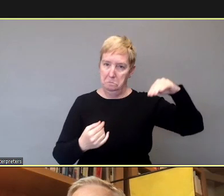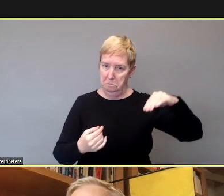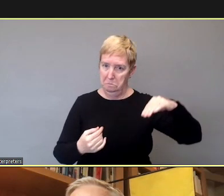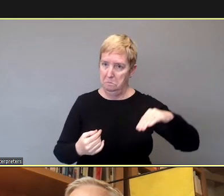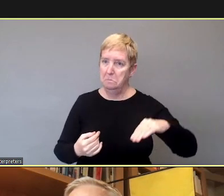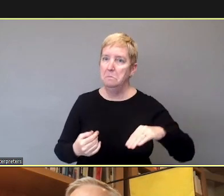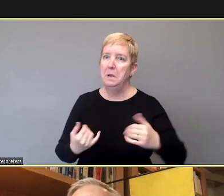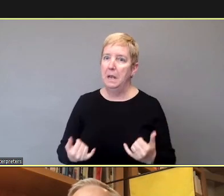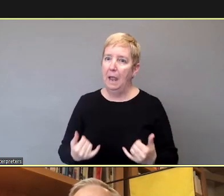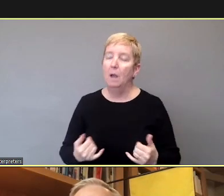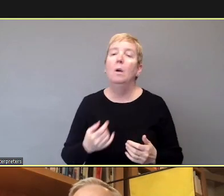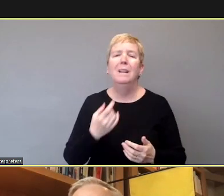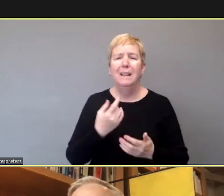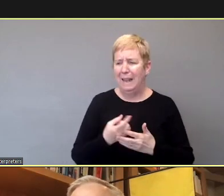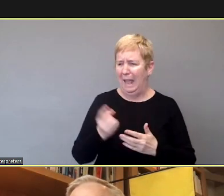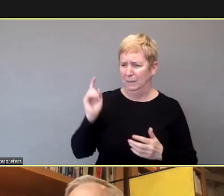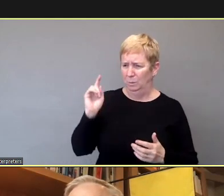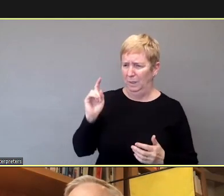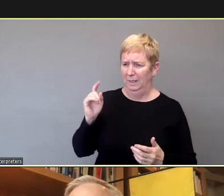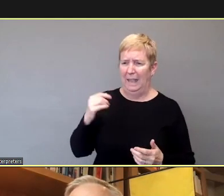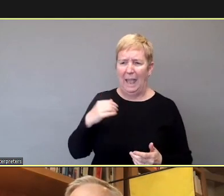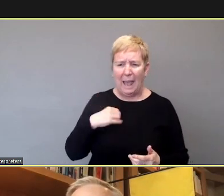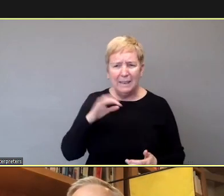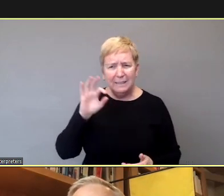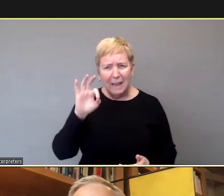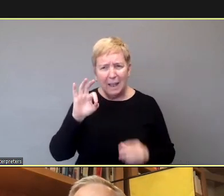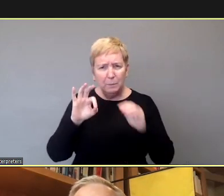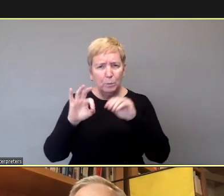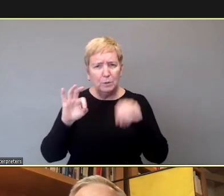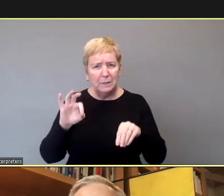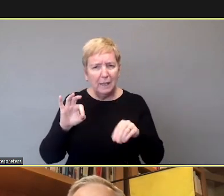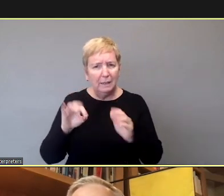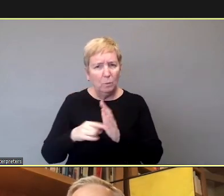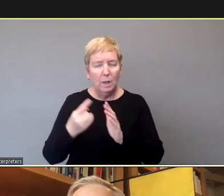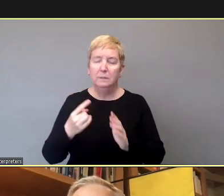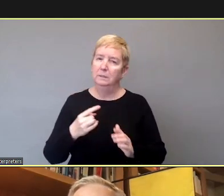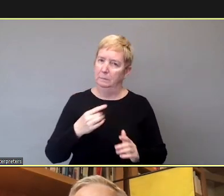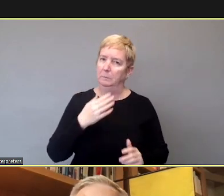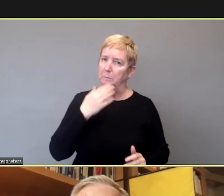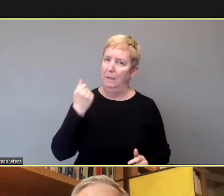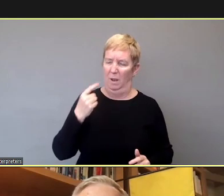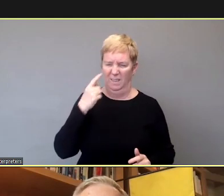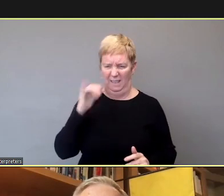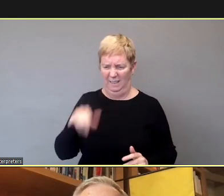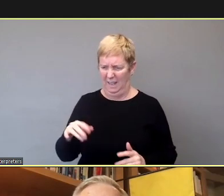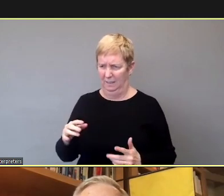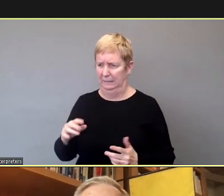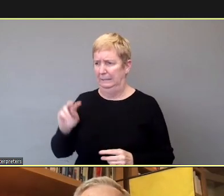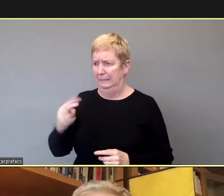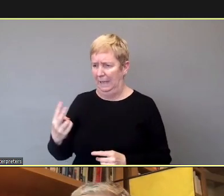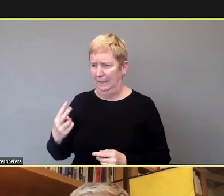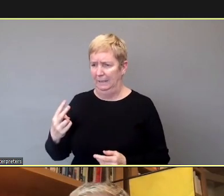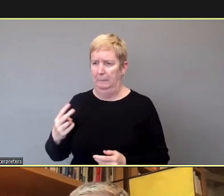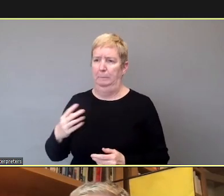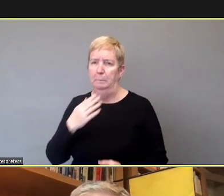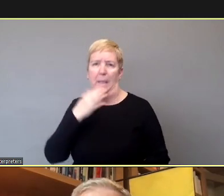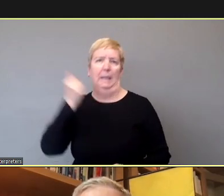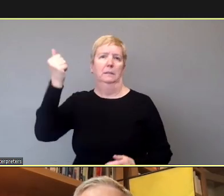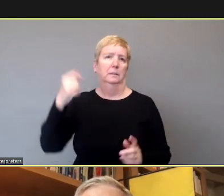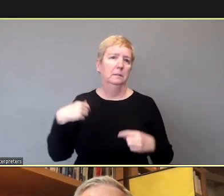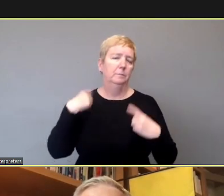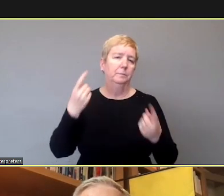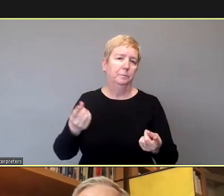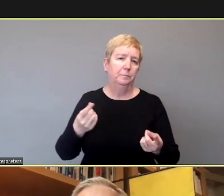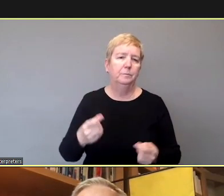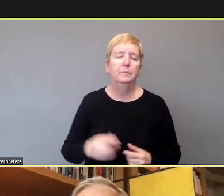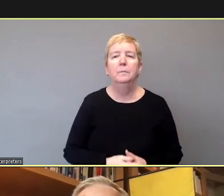day last week, it was as low as 9%, which was the second lowest I think we've had. So another that you can get some